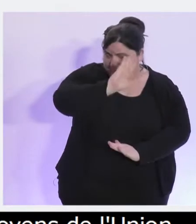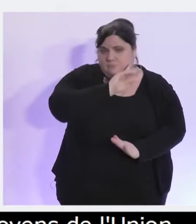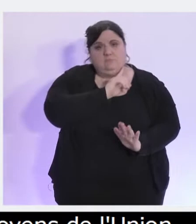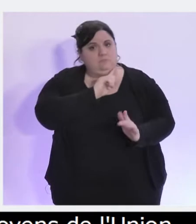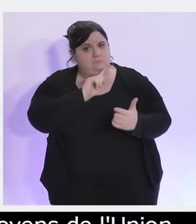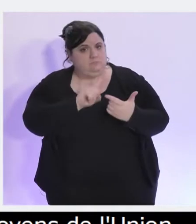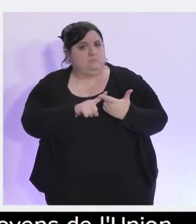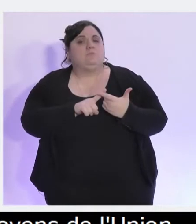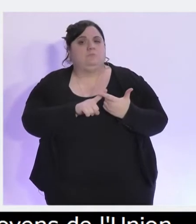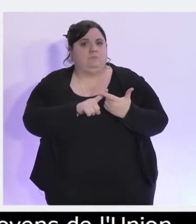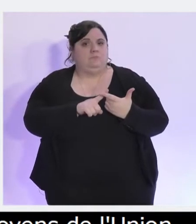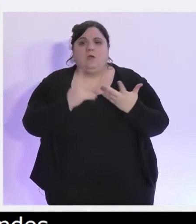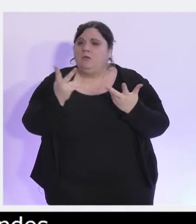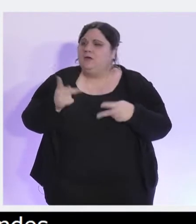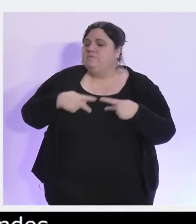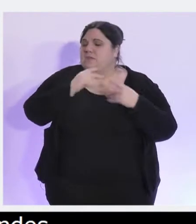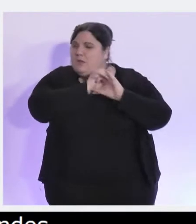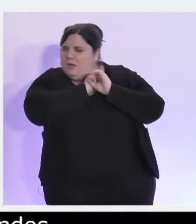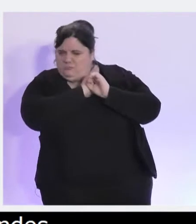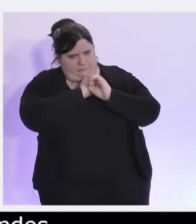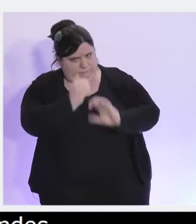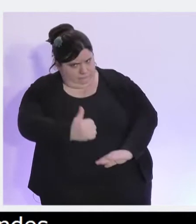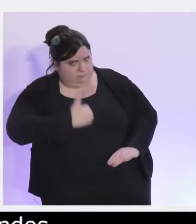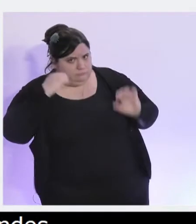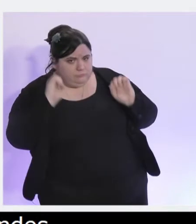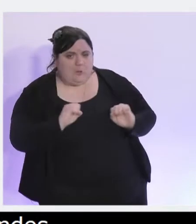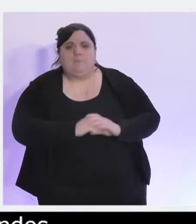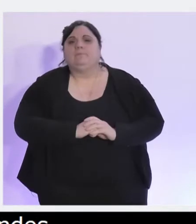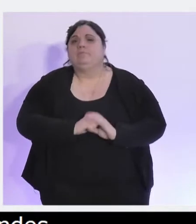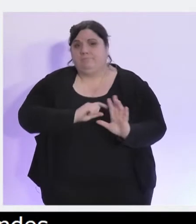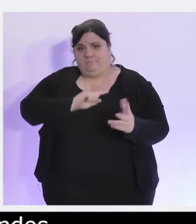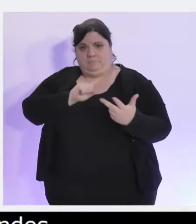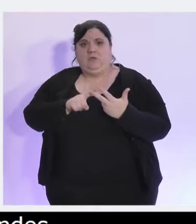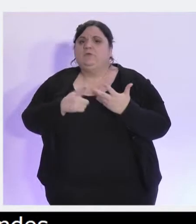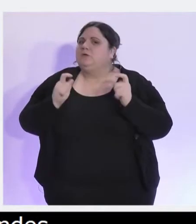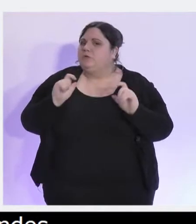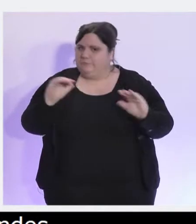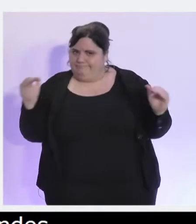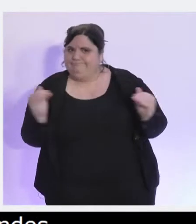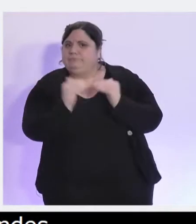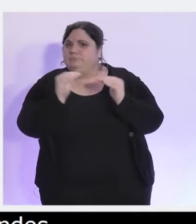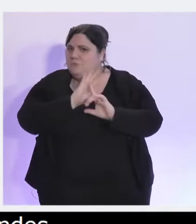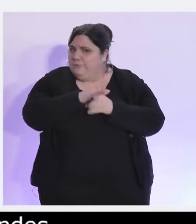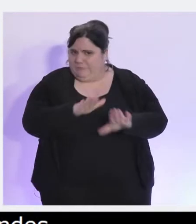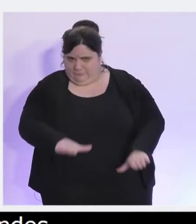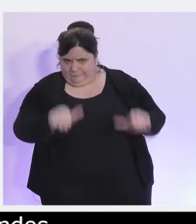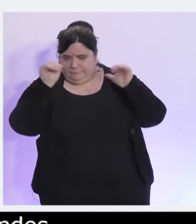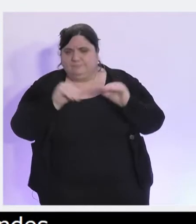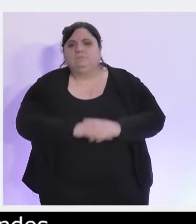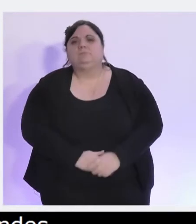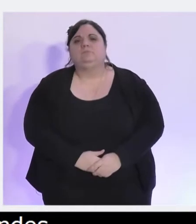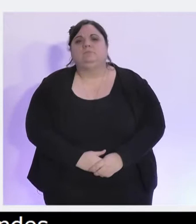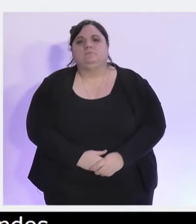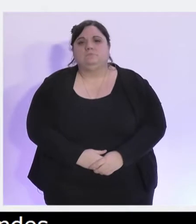for people with handicaps, their independence, their autonomy, equality of opportunity and non-discrimination.